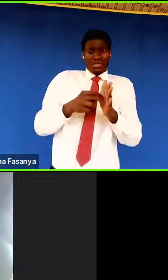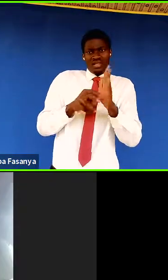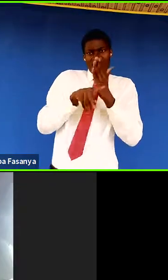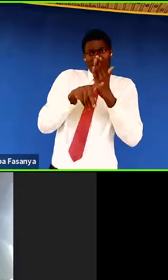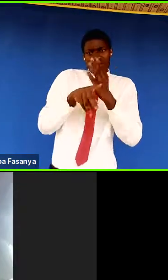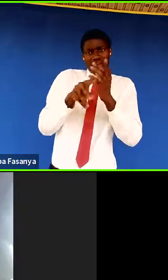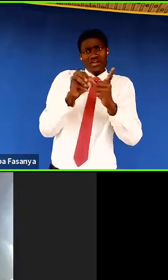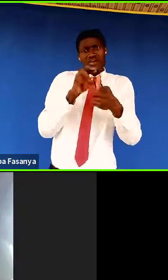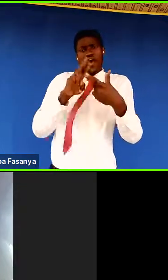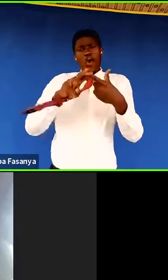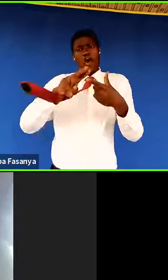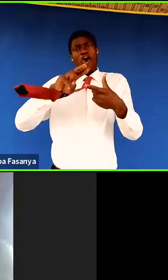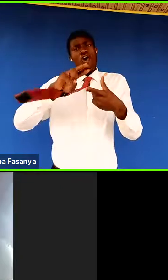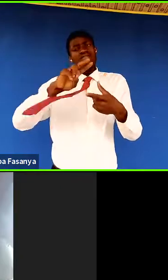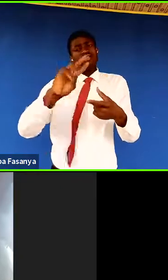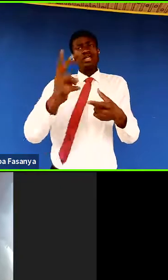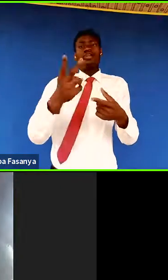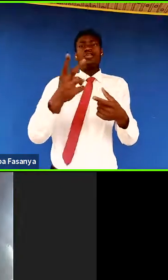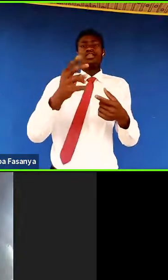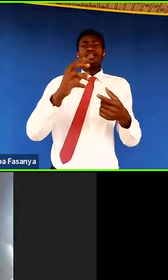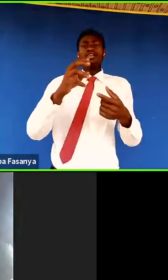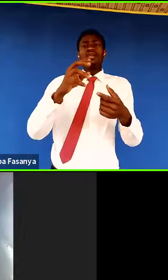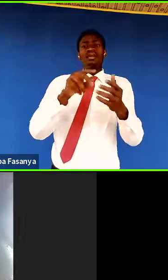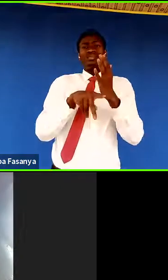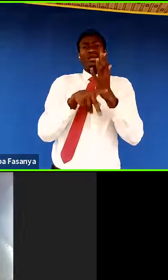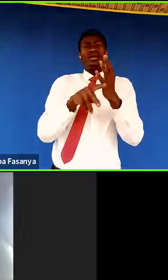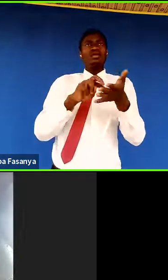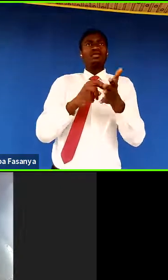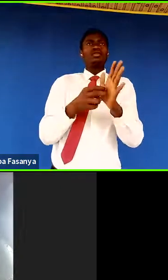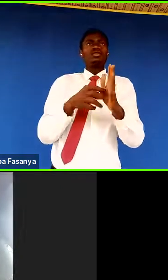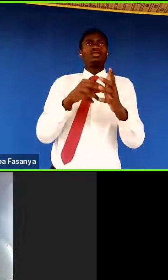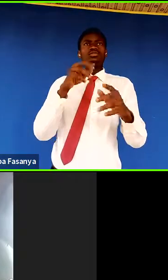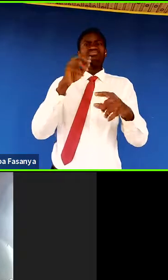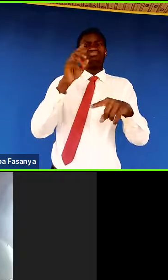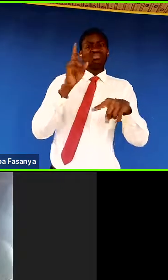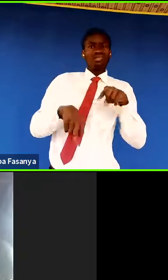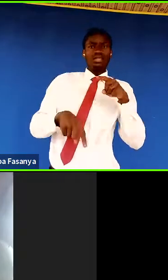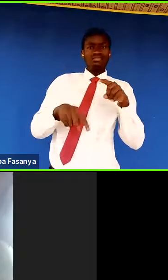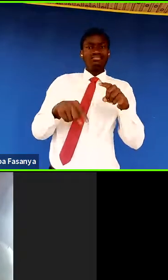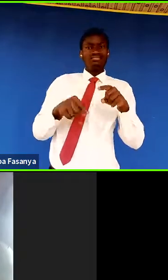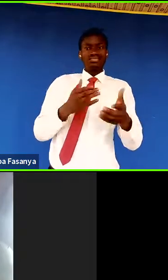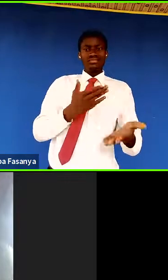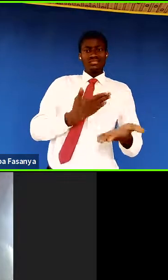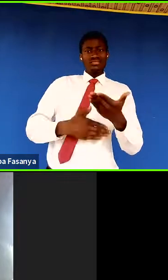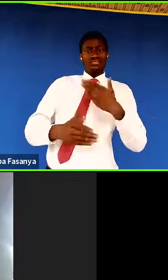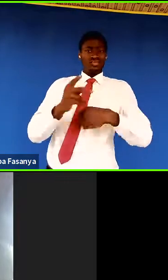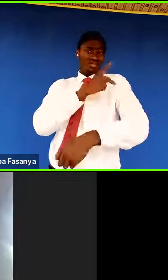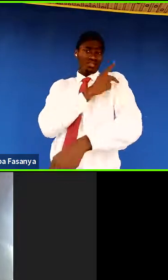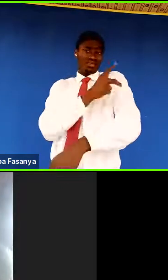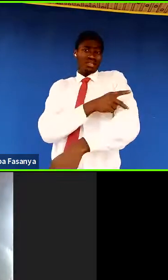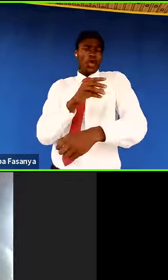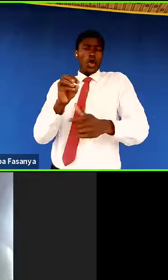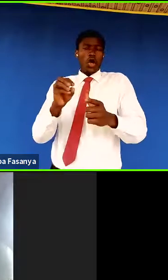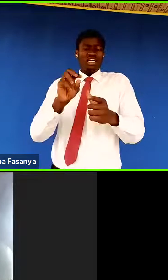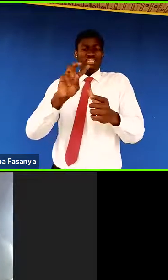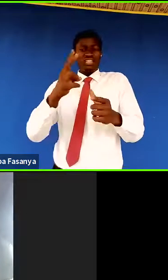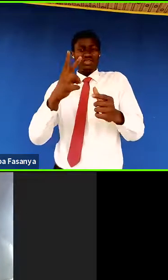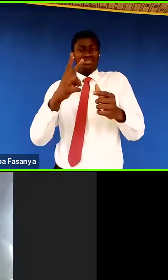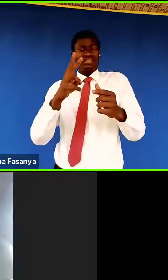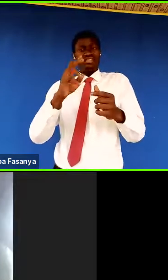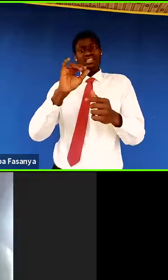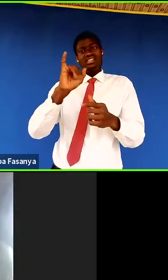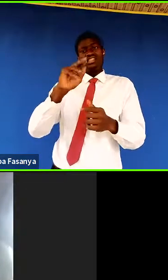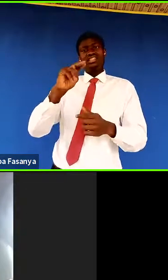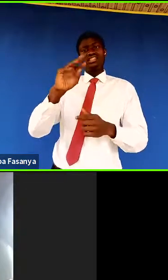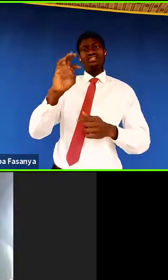Secondary infertility is that you have gotten pregnant regardless of whether it ended up in a miscarriage, in a live birth, or it was an abortion,